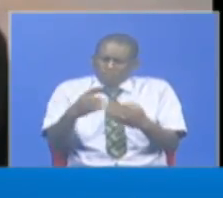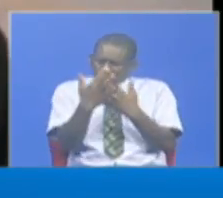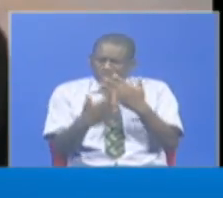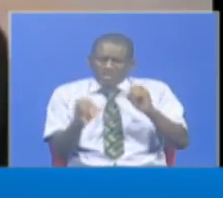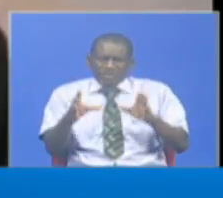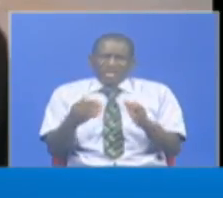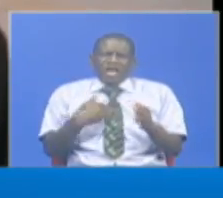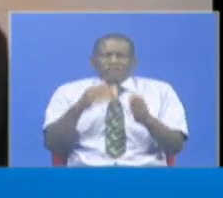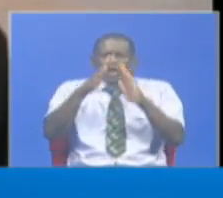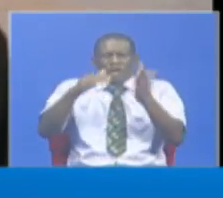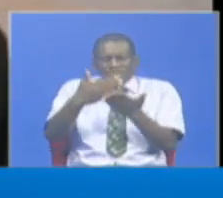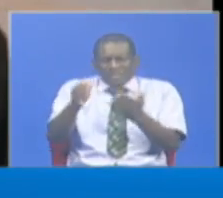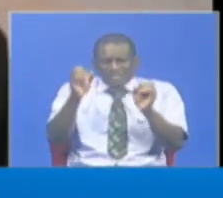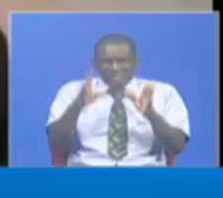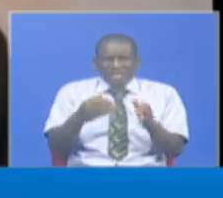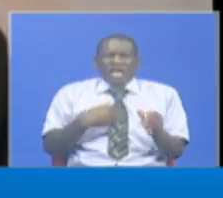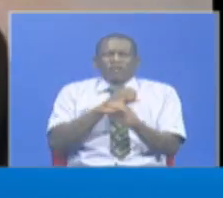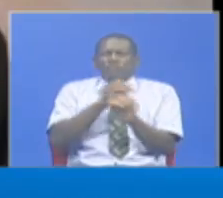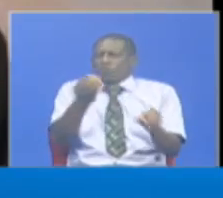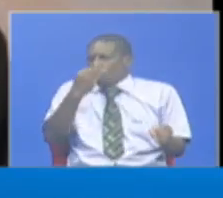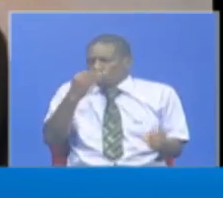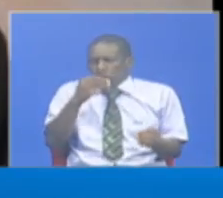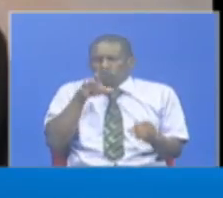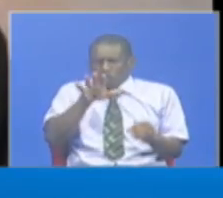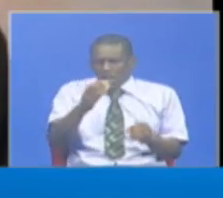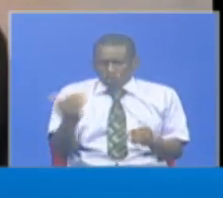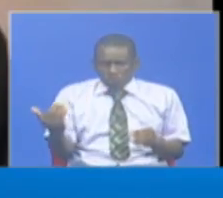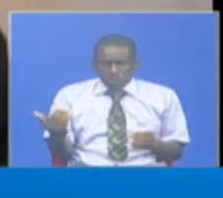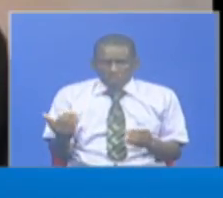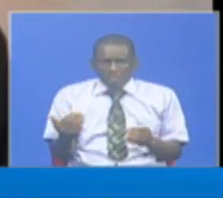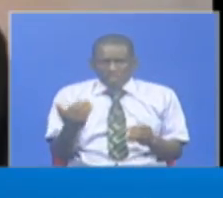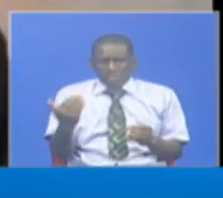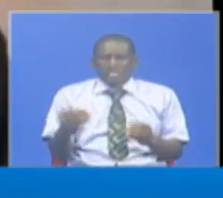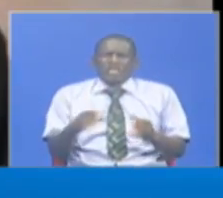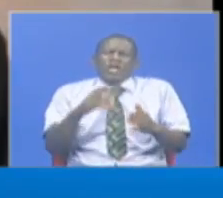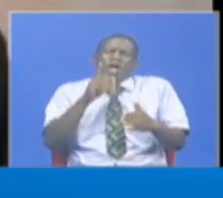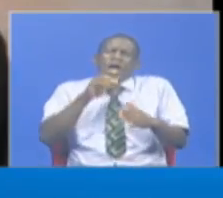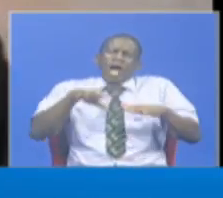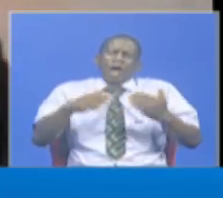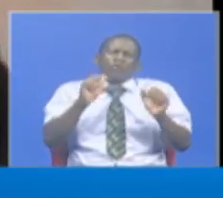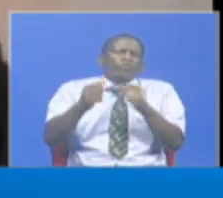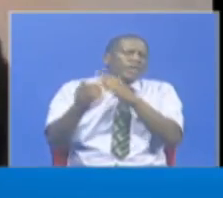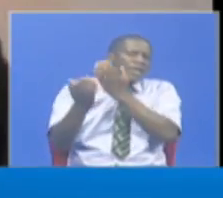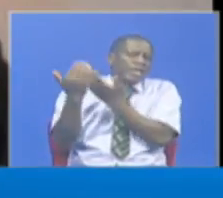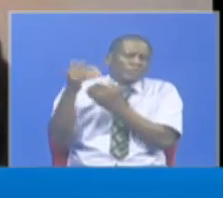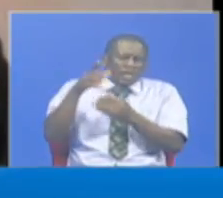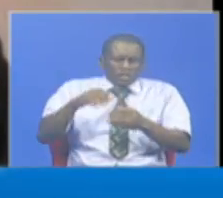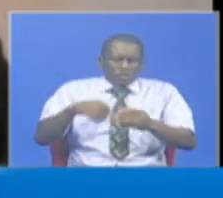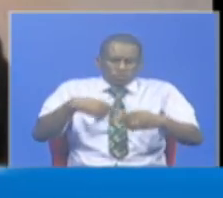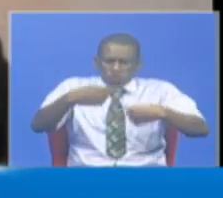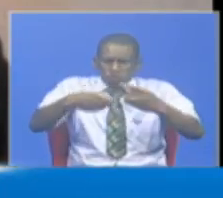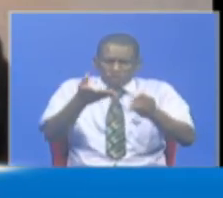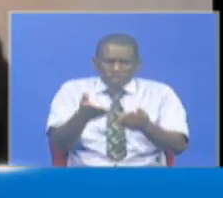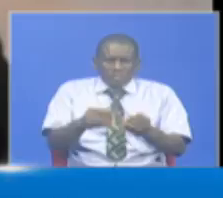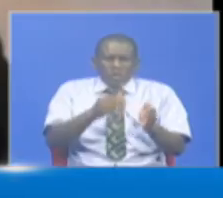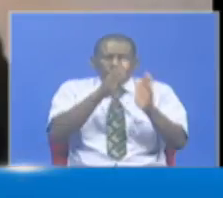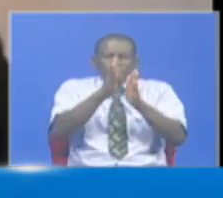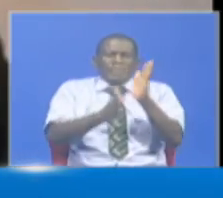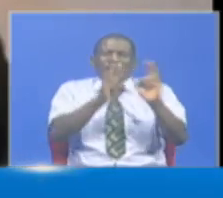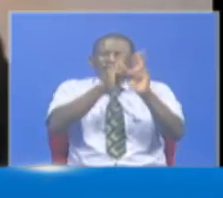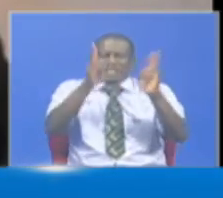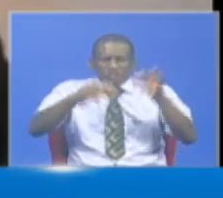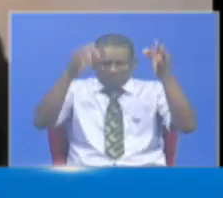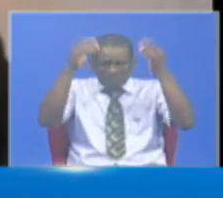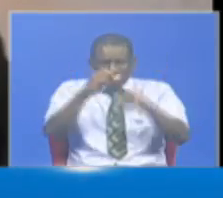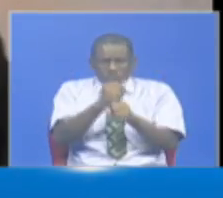And she doesn't have food for her and her baby. So how did we expect her to cope with that? So one of the things that Plan International decided to do